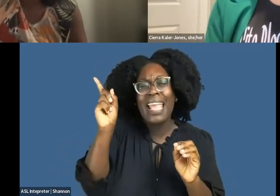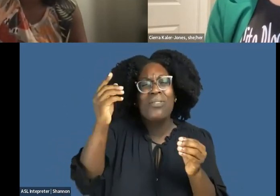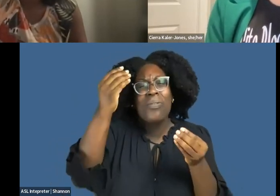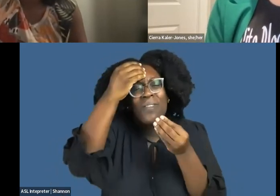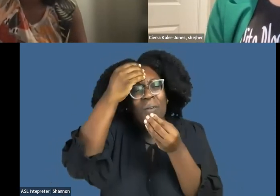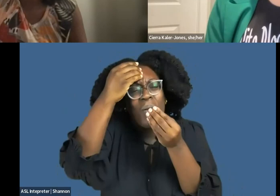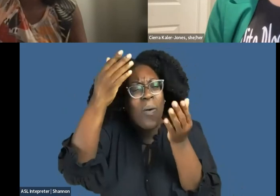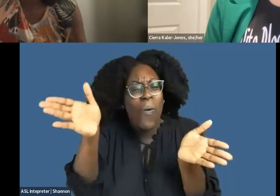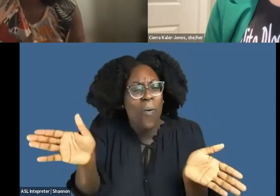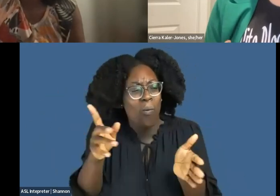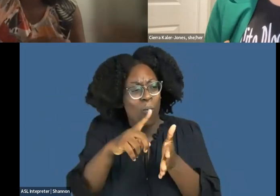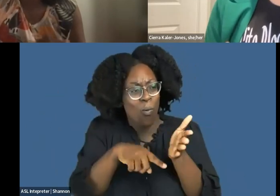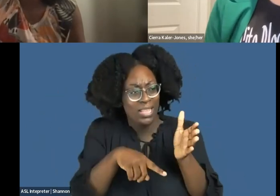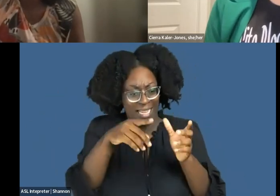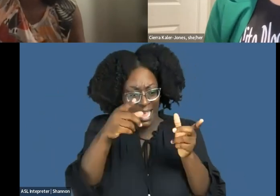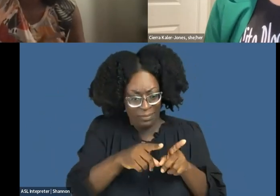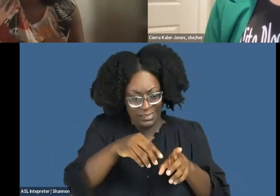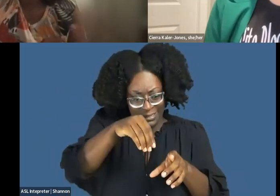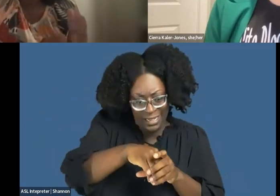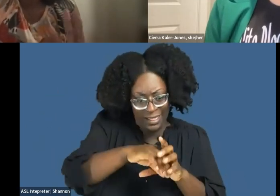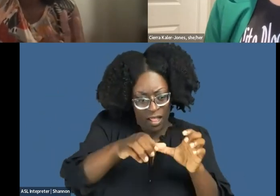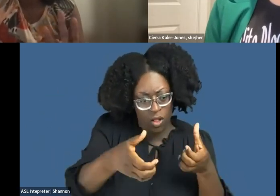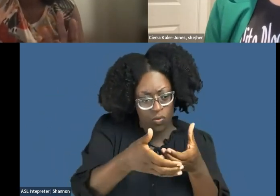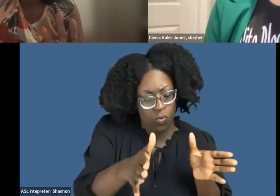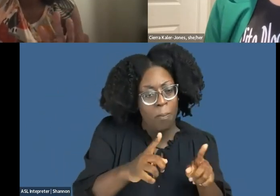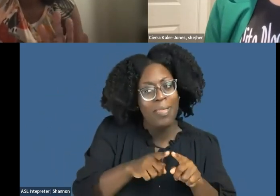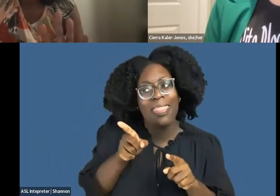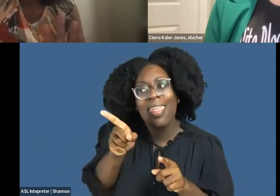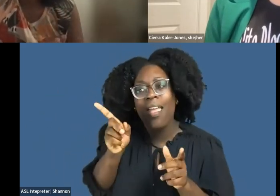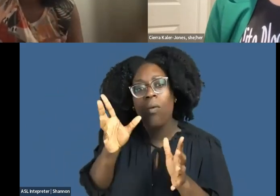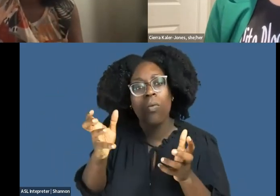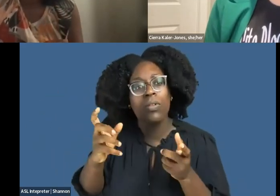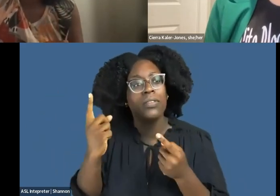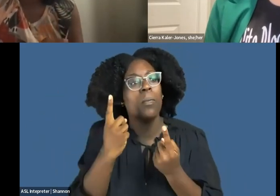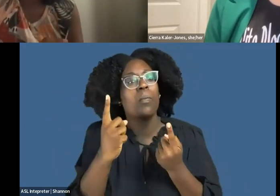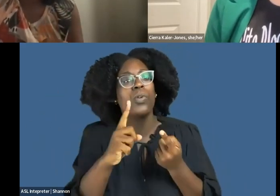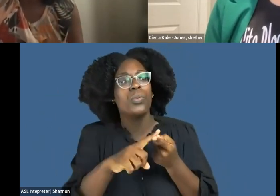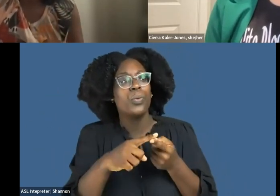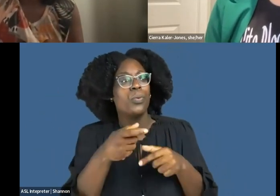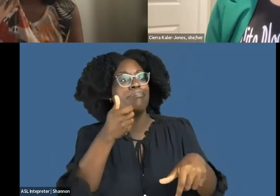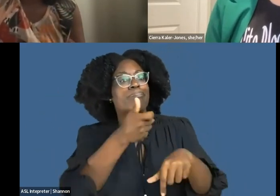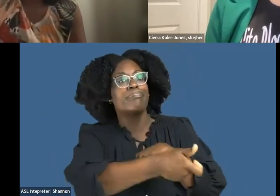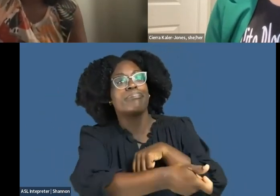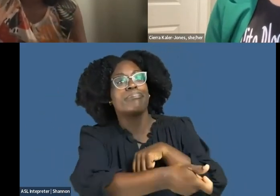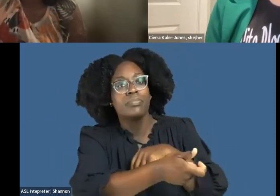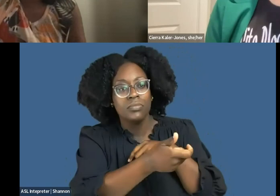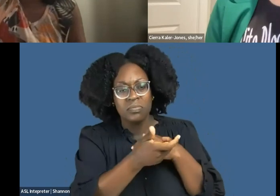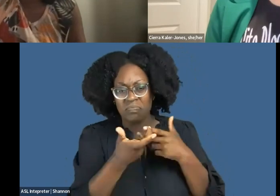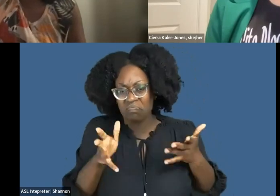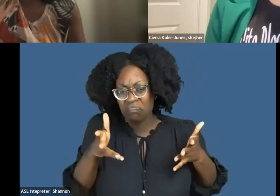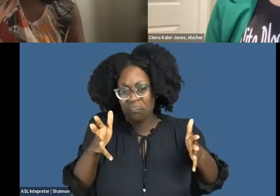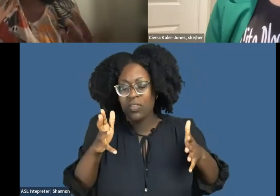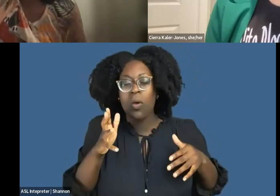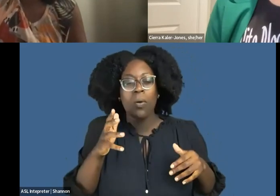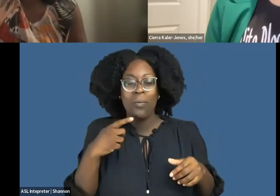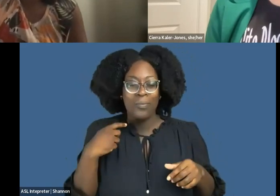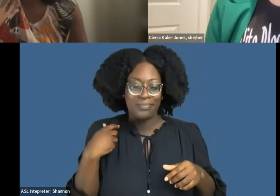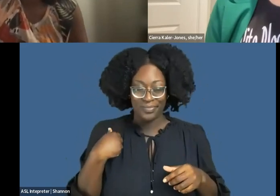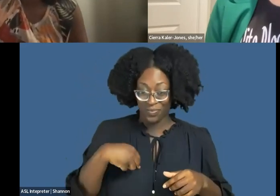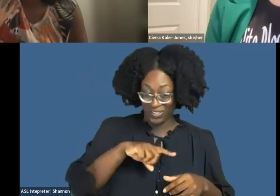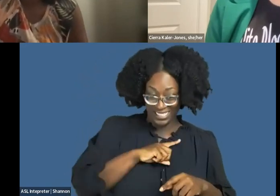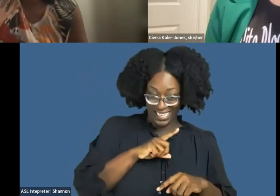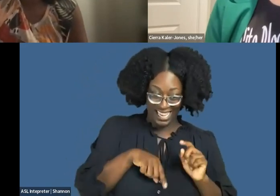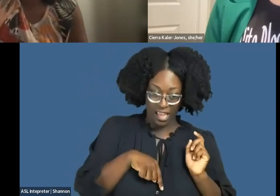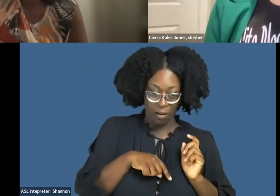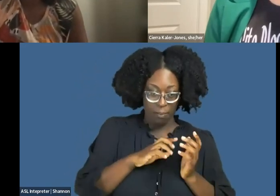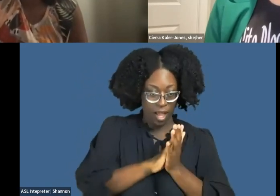we understand that that's what it is, and not to get, distracted from that. And if we see folks that we care